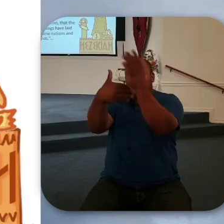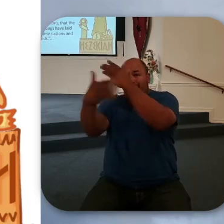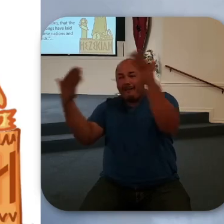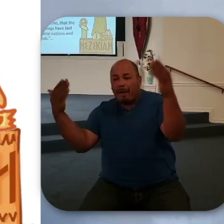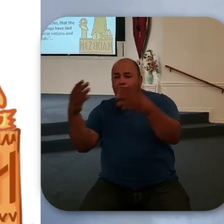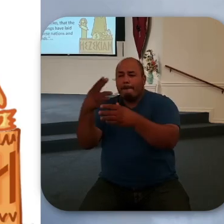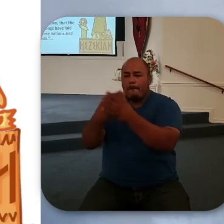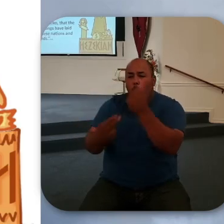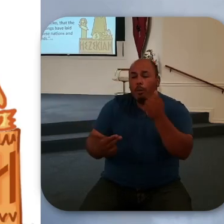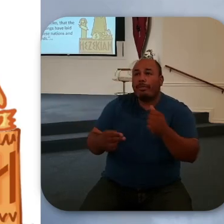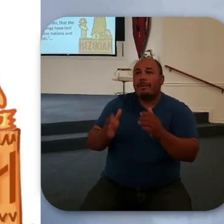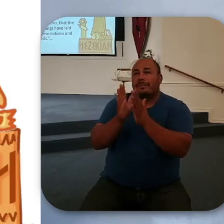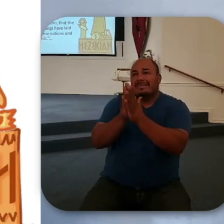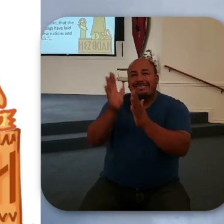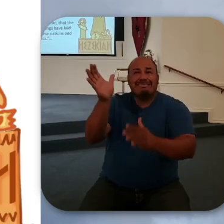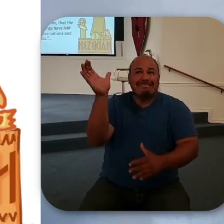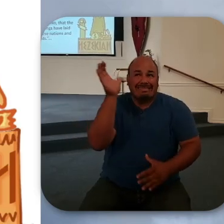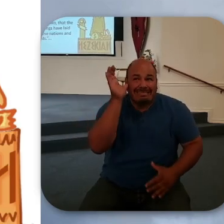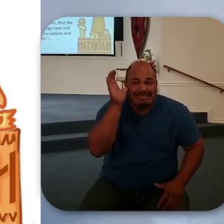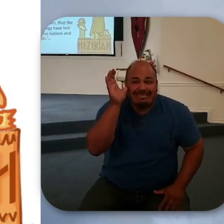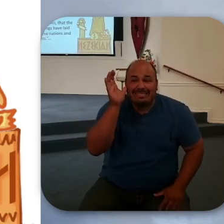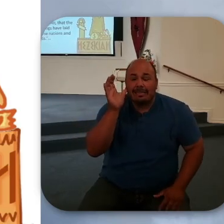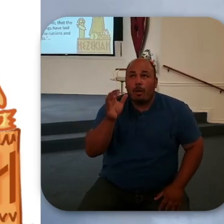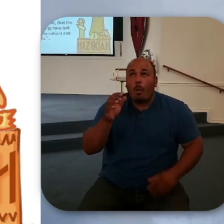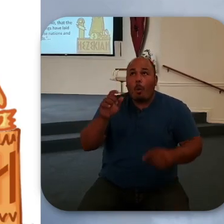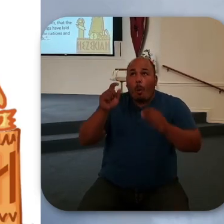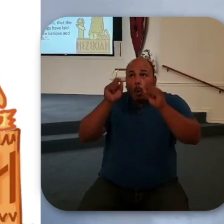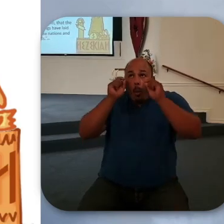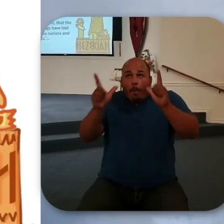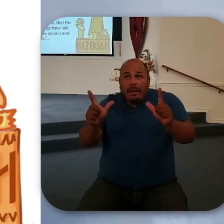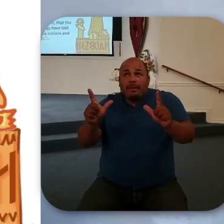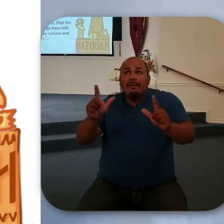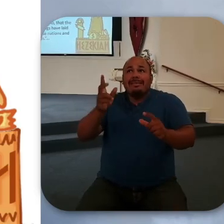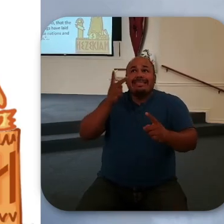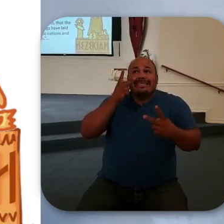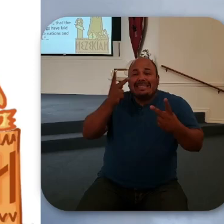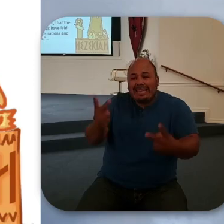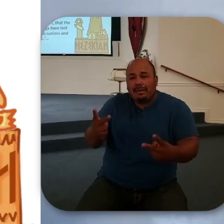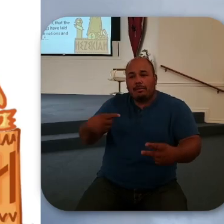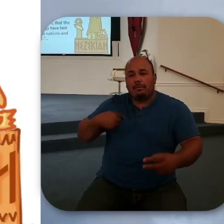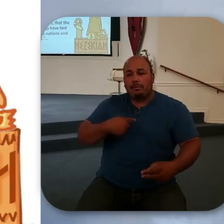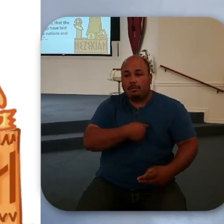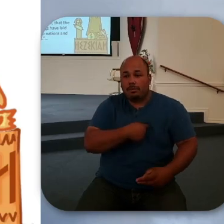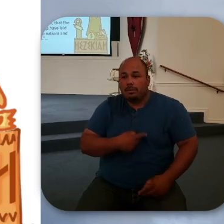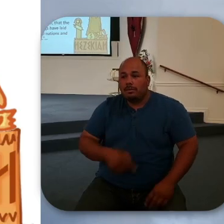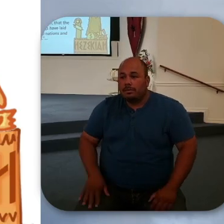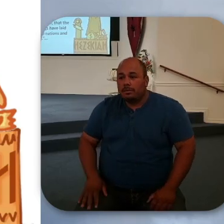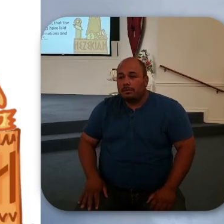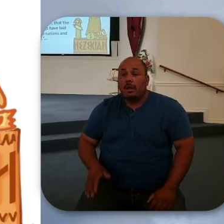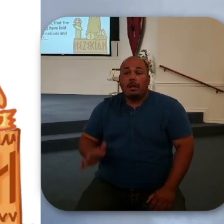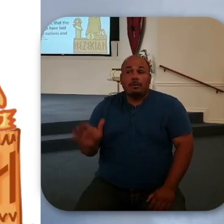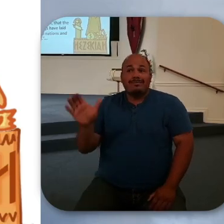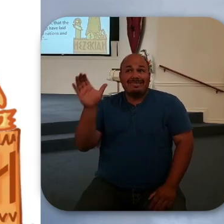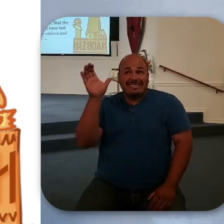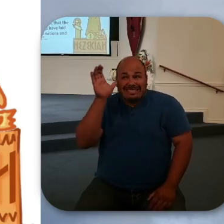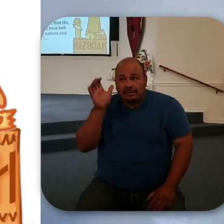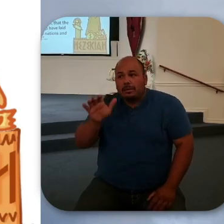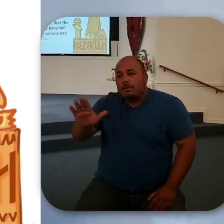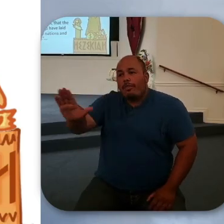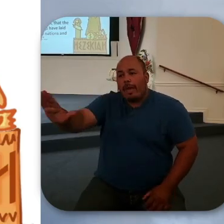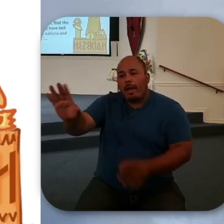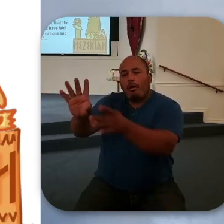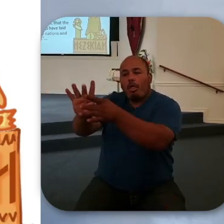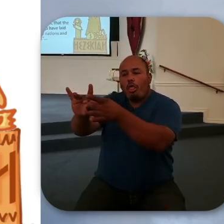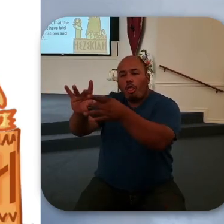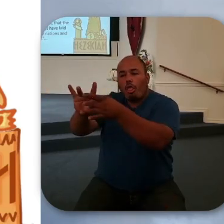and hear. Open your eyes, Lord, and see. Listen to the words Sennacherib has sent to ridicule